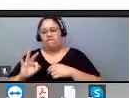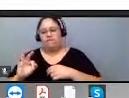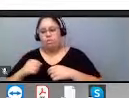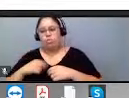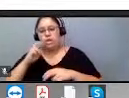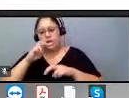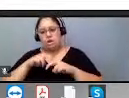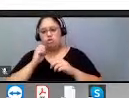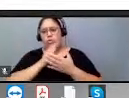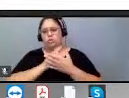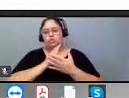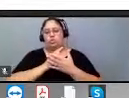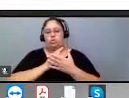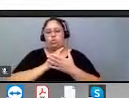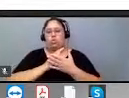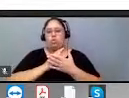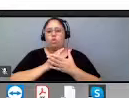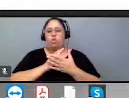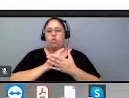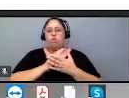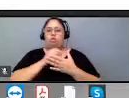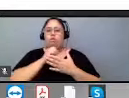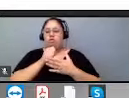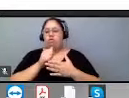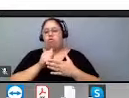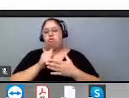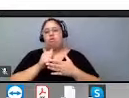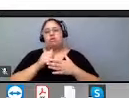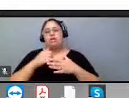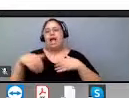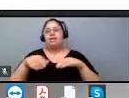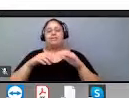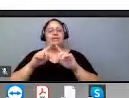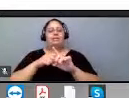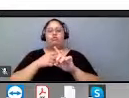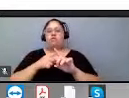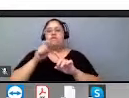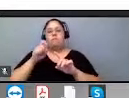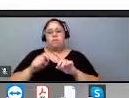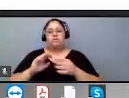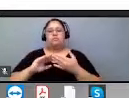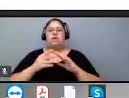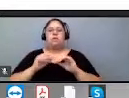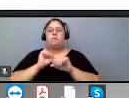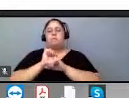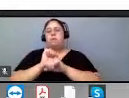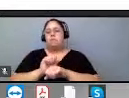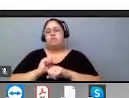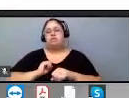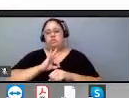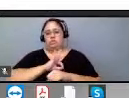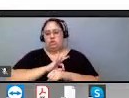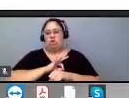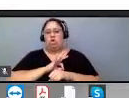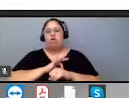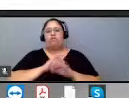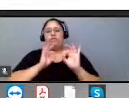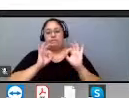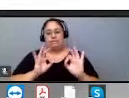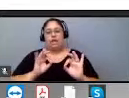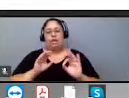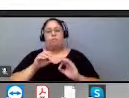ensure that they actually are not acting Executives they must become permanent stock exactly the same as Oscar we know